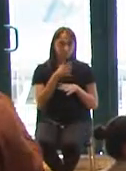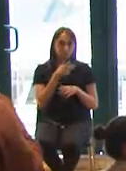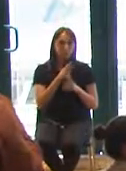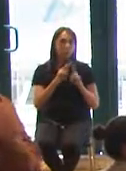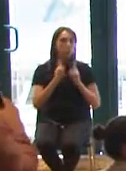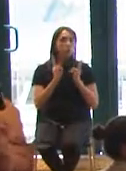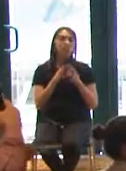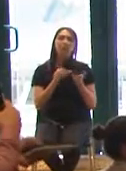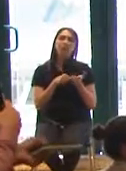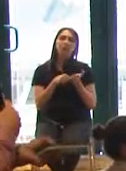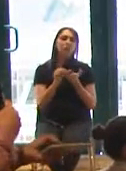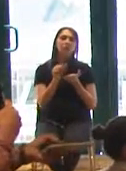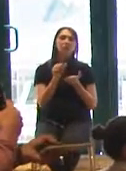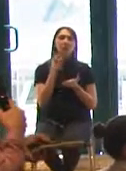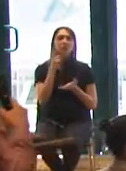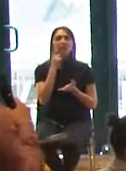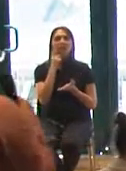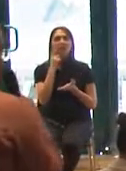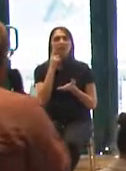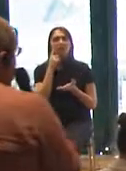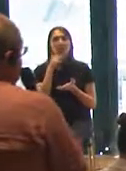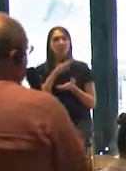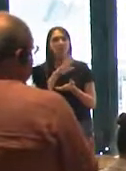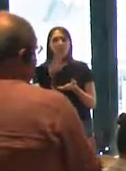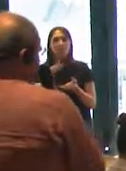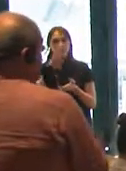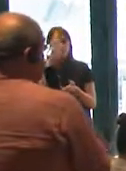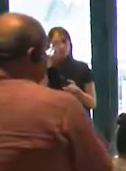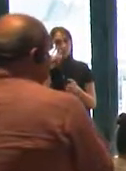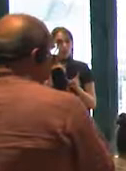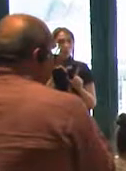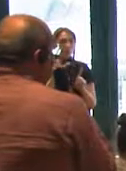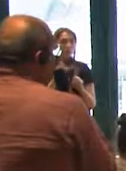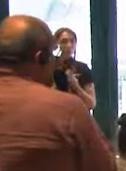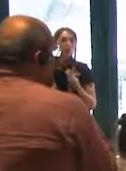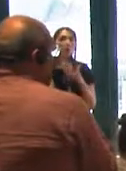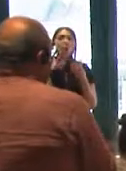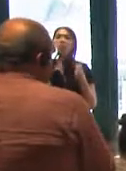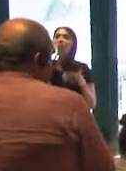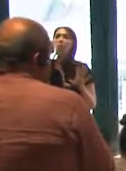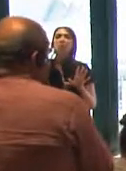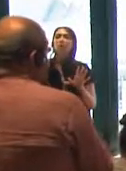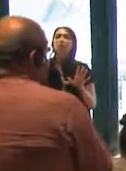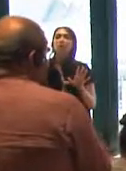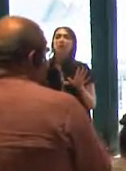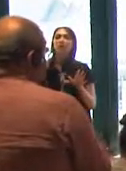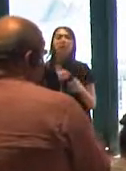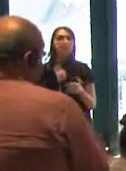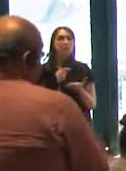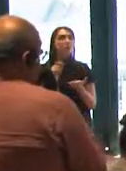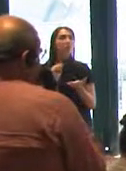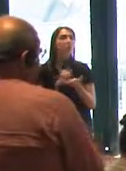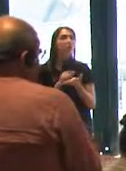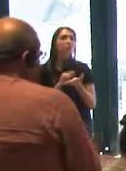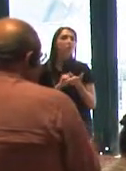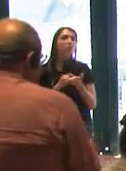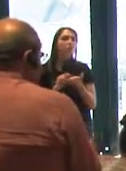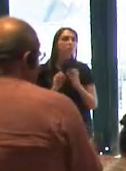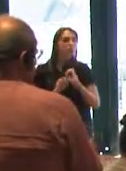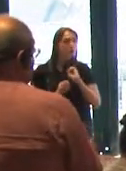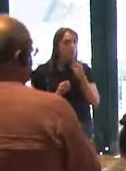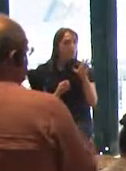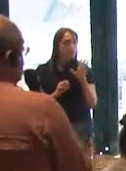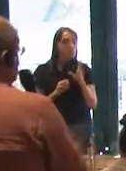all spoke up against us but i believe that we are we all have a